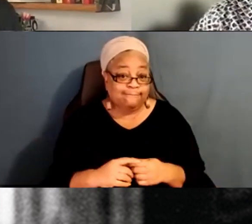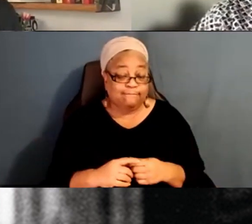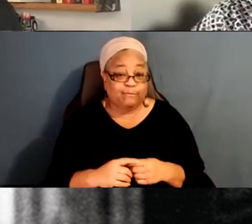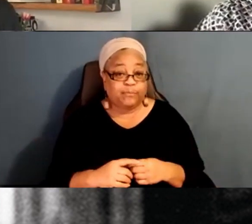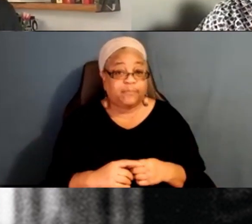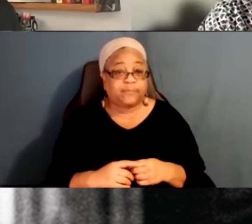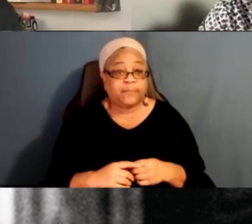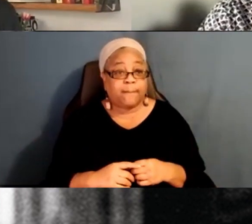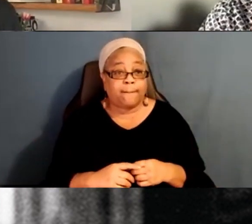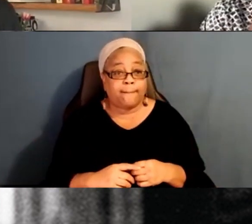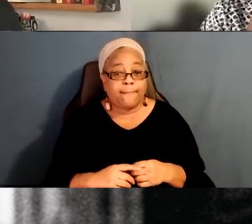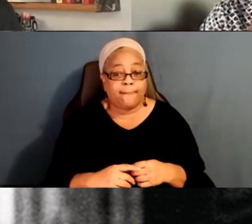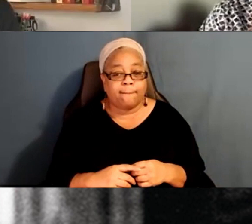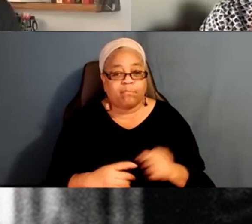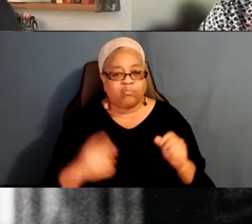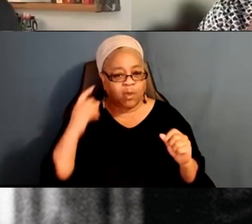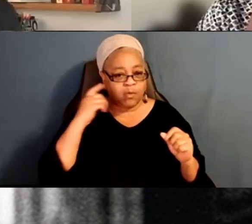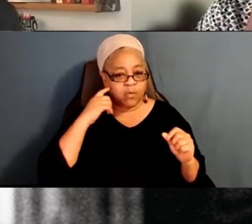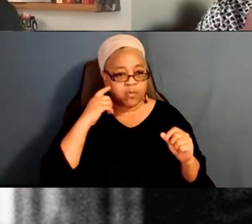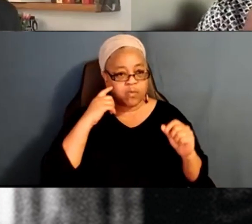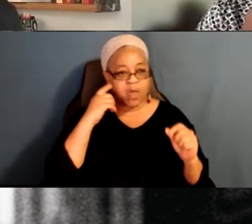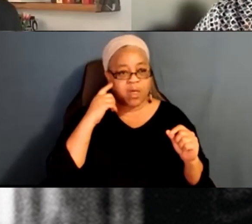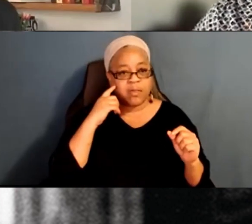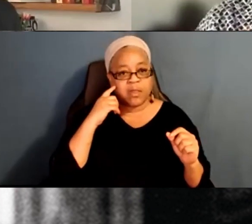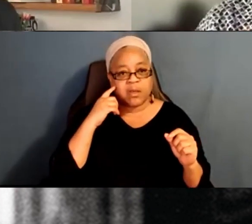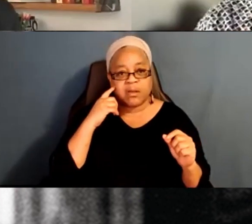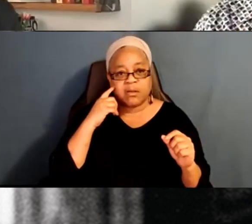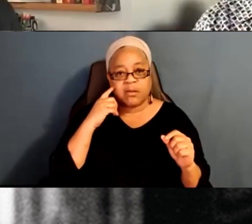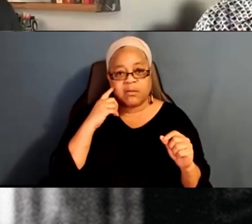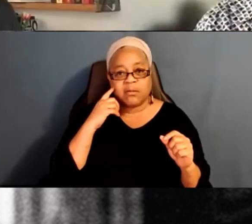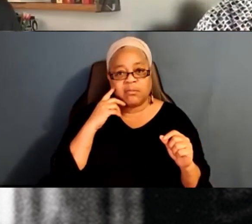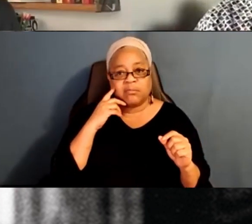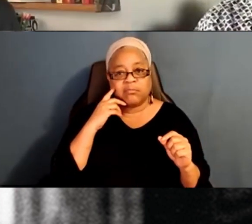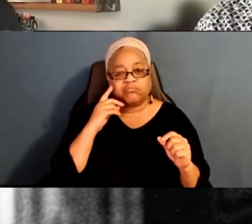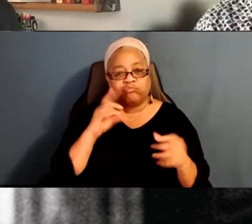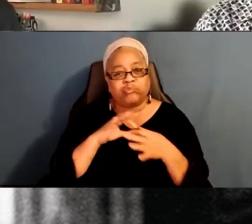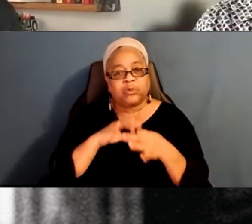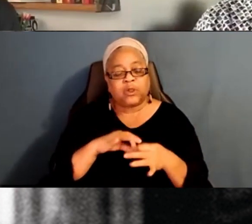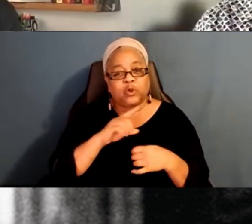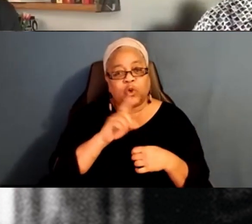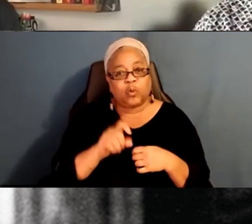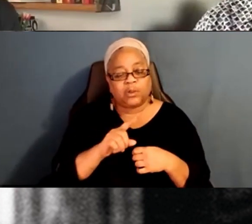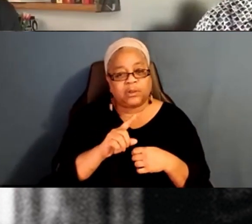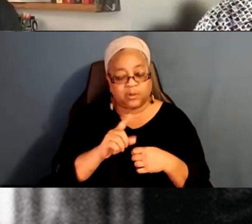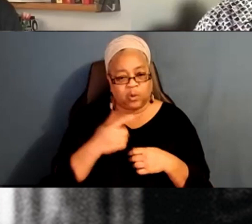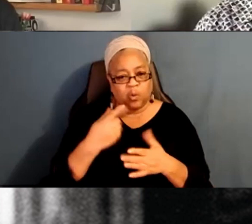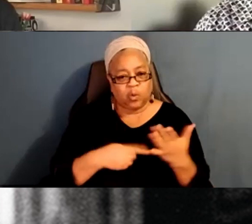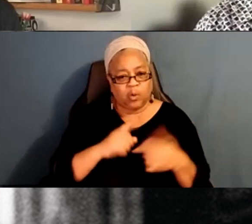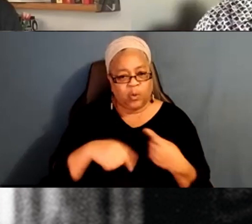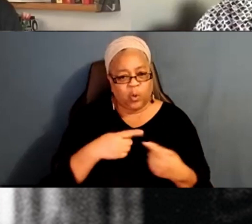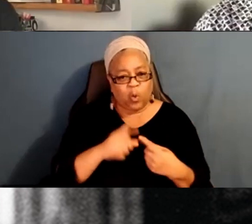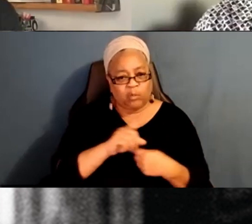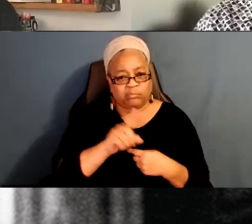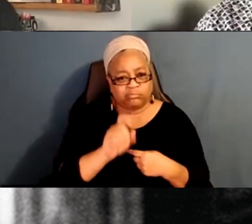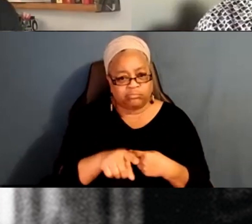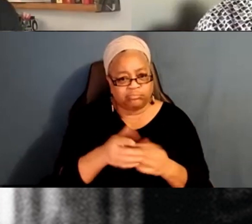I mean, I think it has to do with the question that we've all referenced, which is, what does it mean to care, right? What does